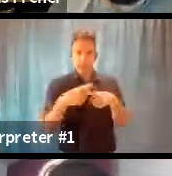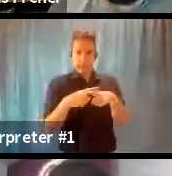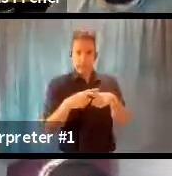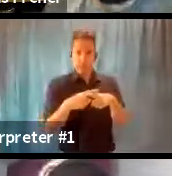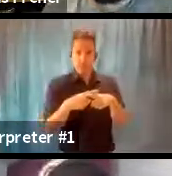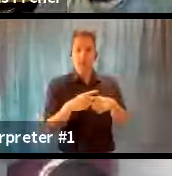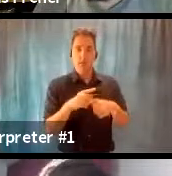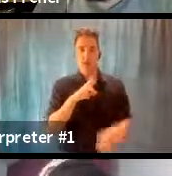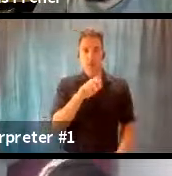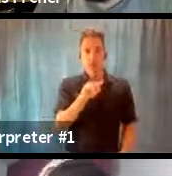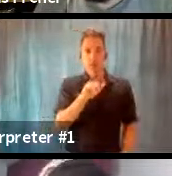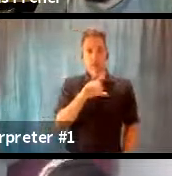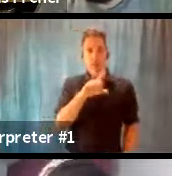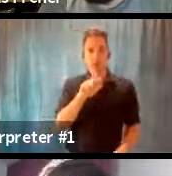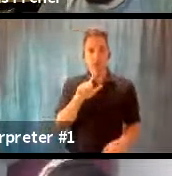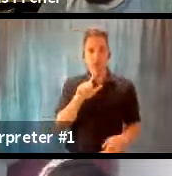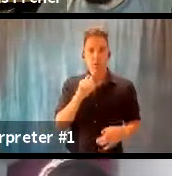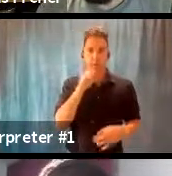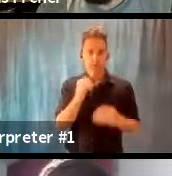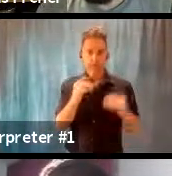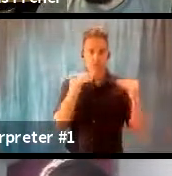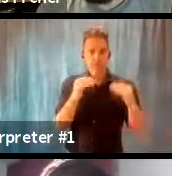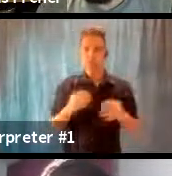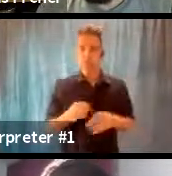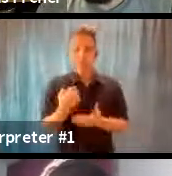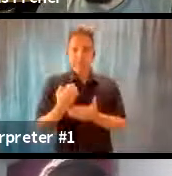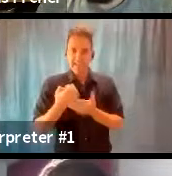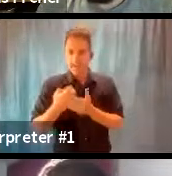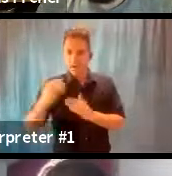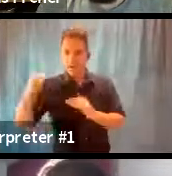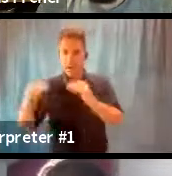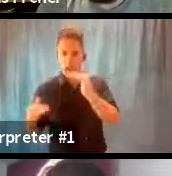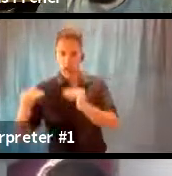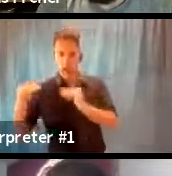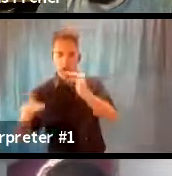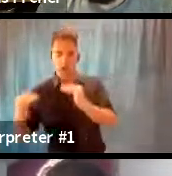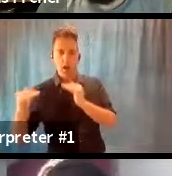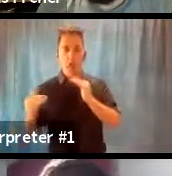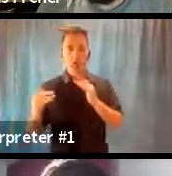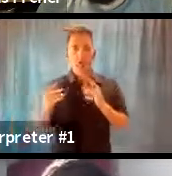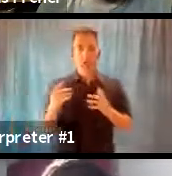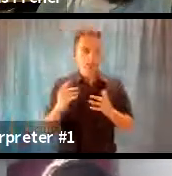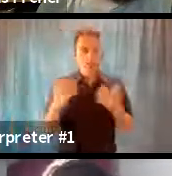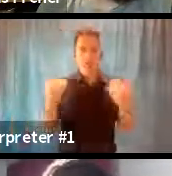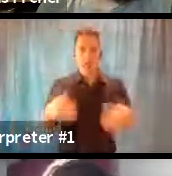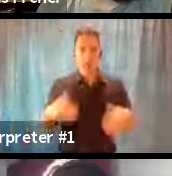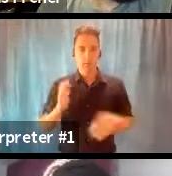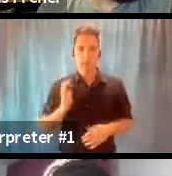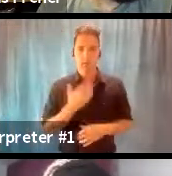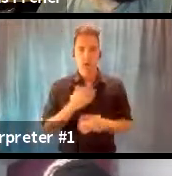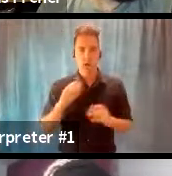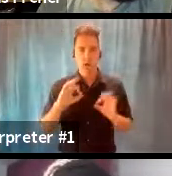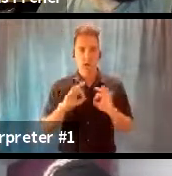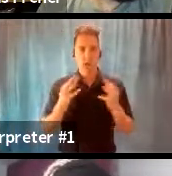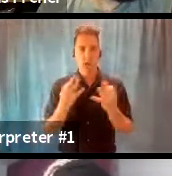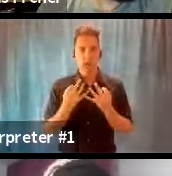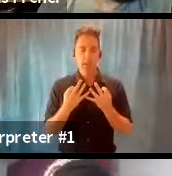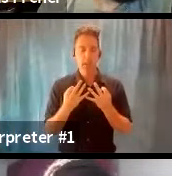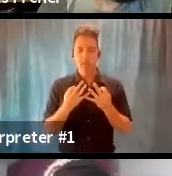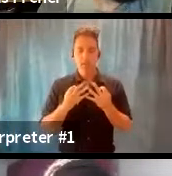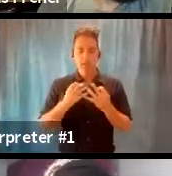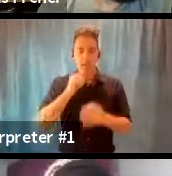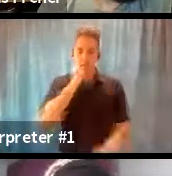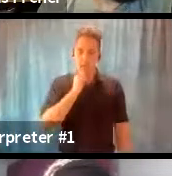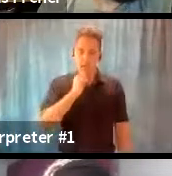pandemic, an economic recession, and a wave of violence have pushed families across our city to the brink. The over